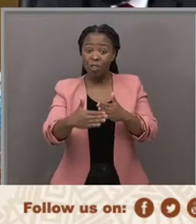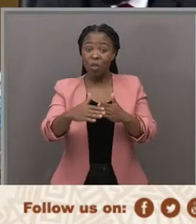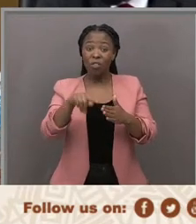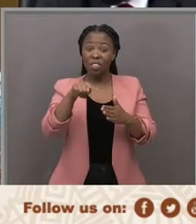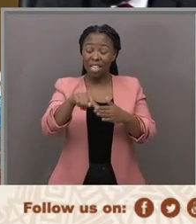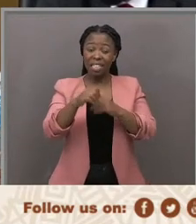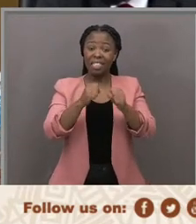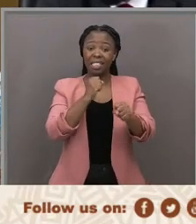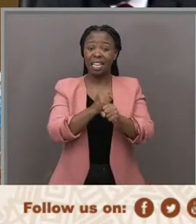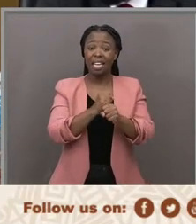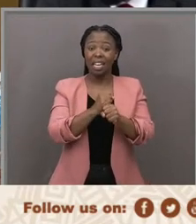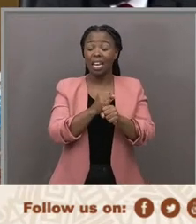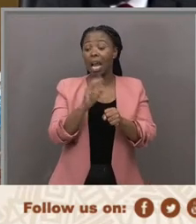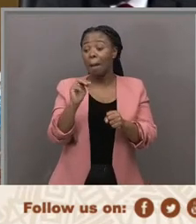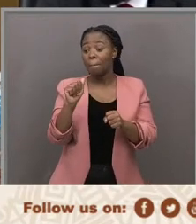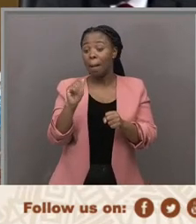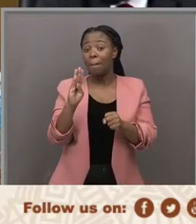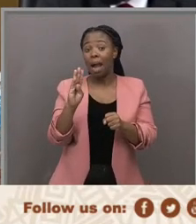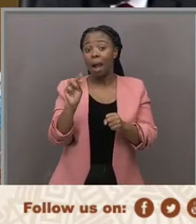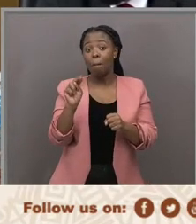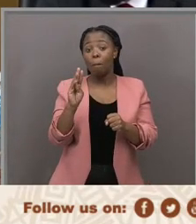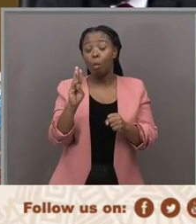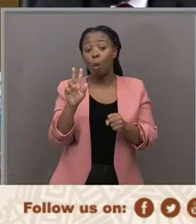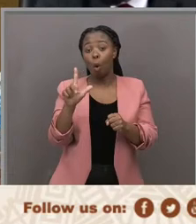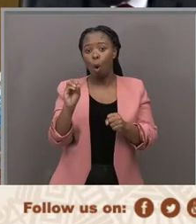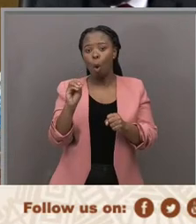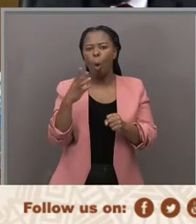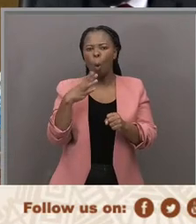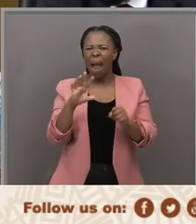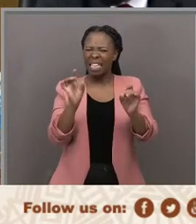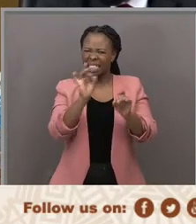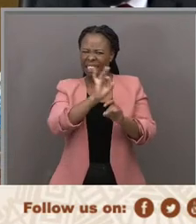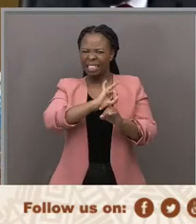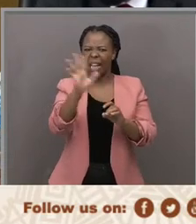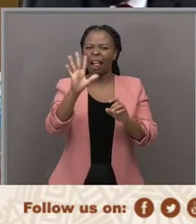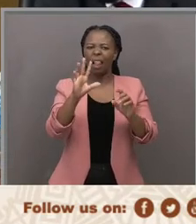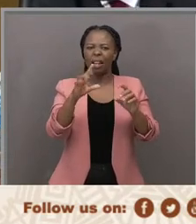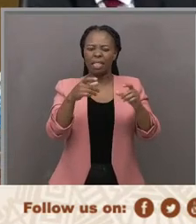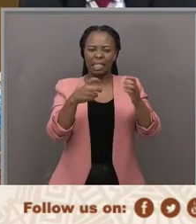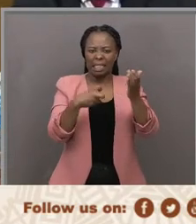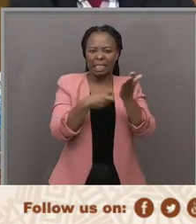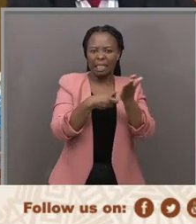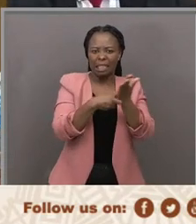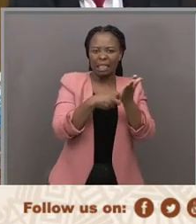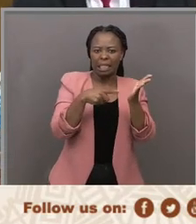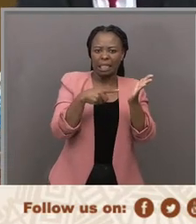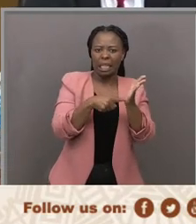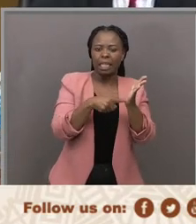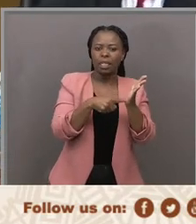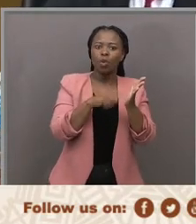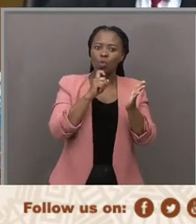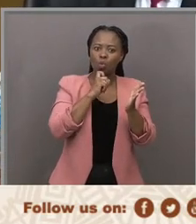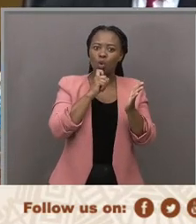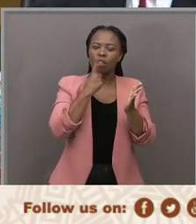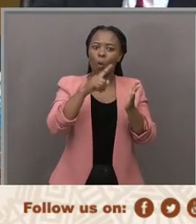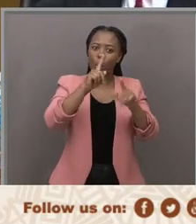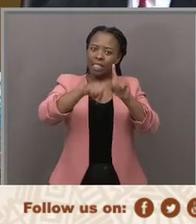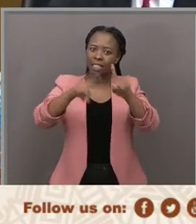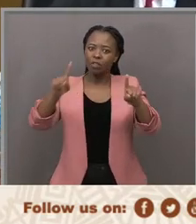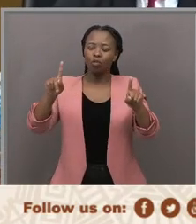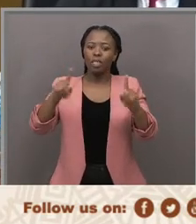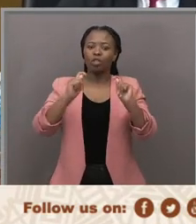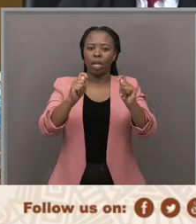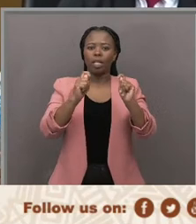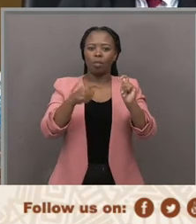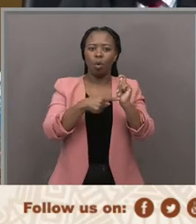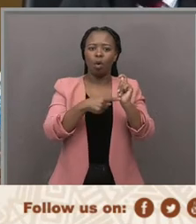single ticket that can be used for different transport modes in Gauteng. One of the immediate results of